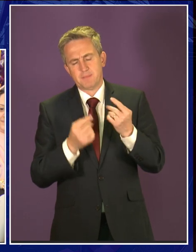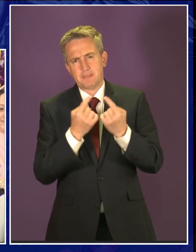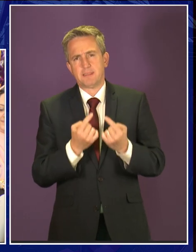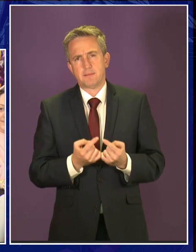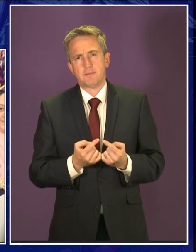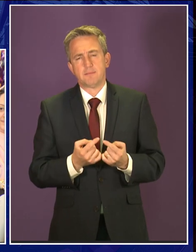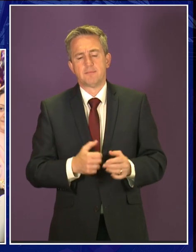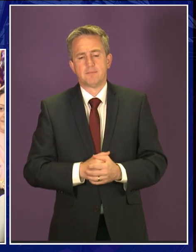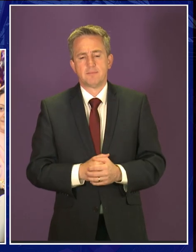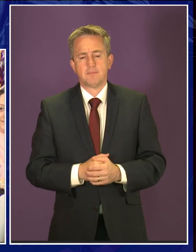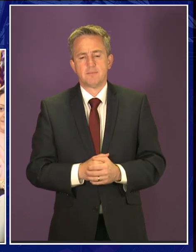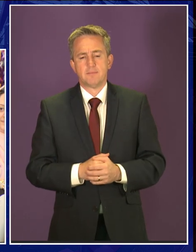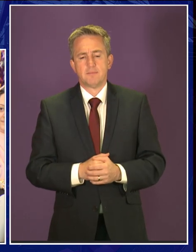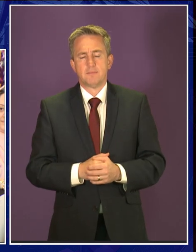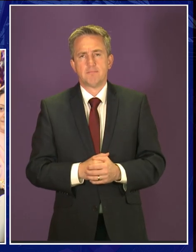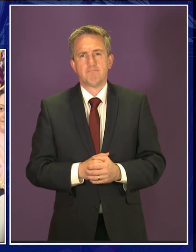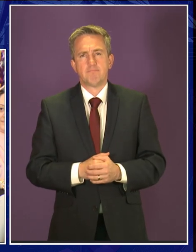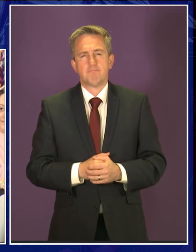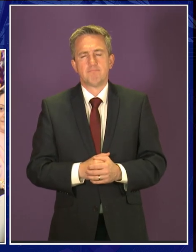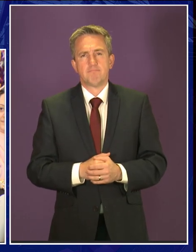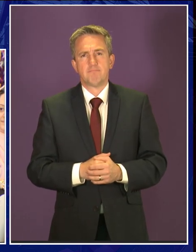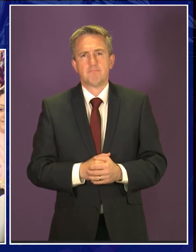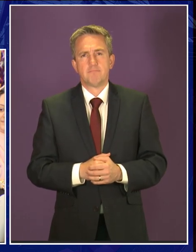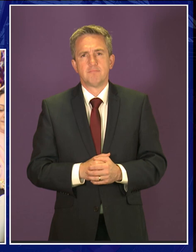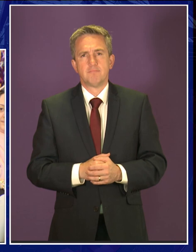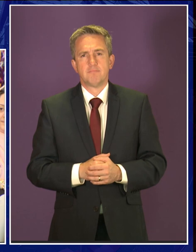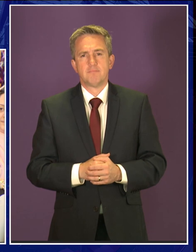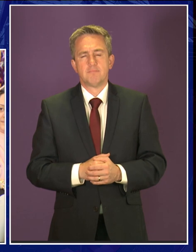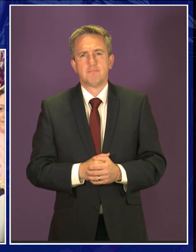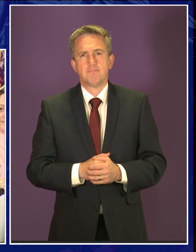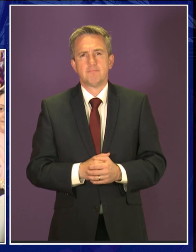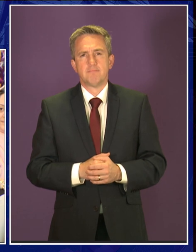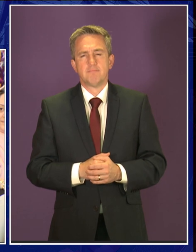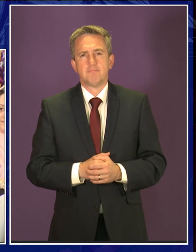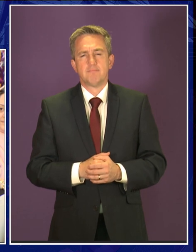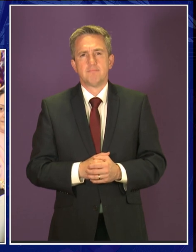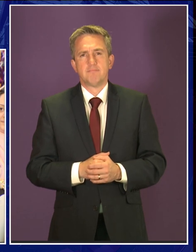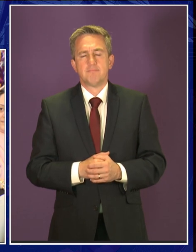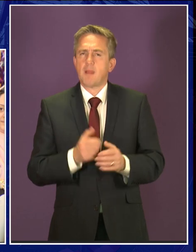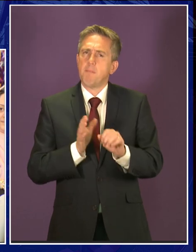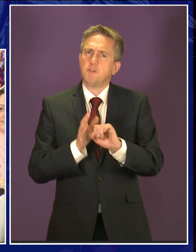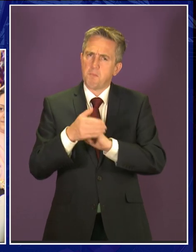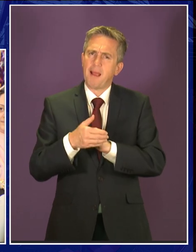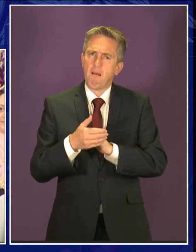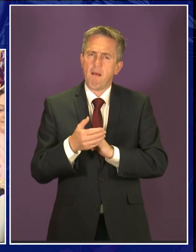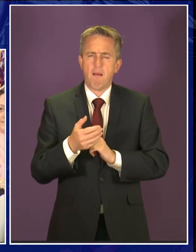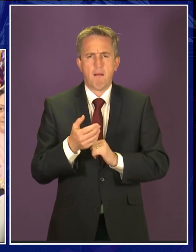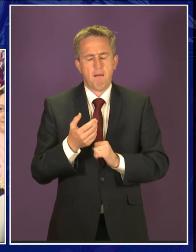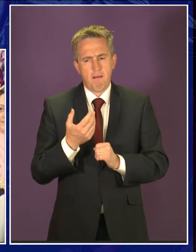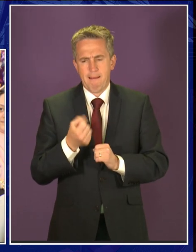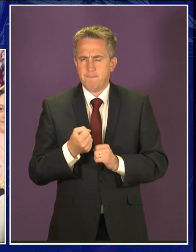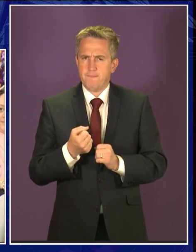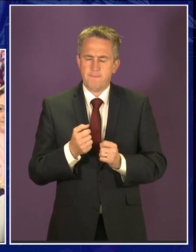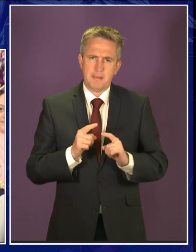just, in a multicultural land, filled with people of many races,